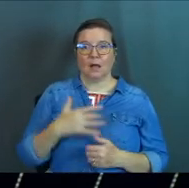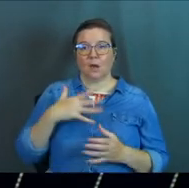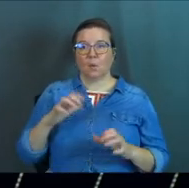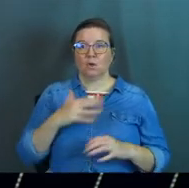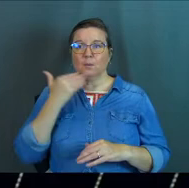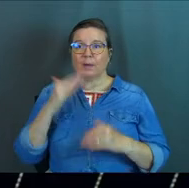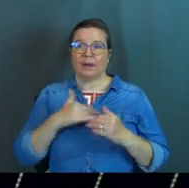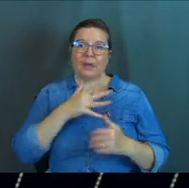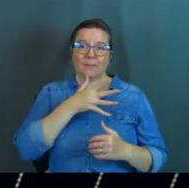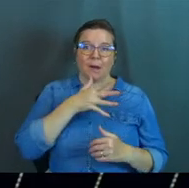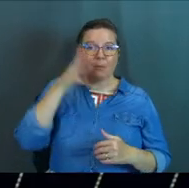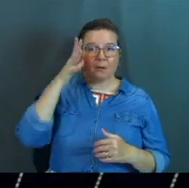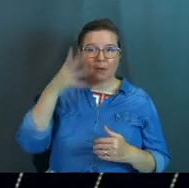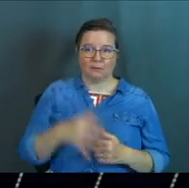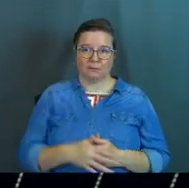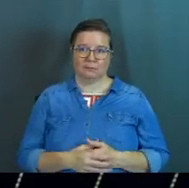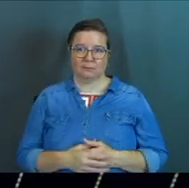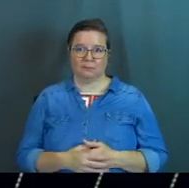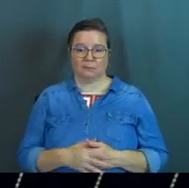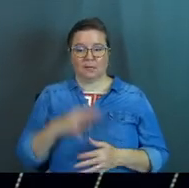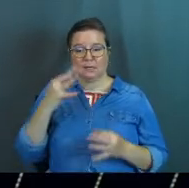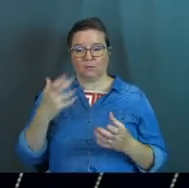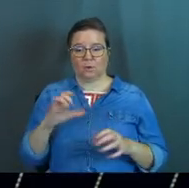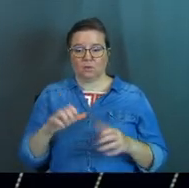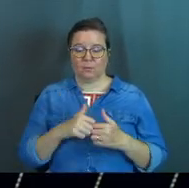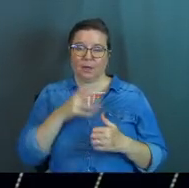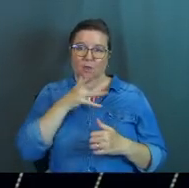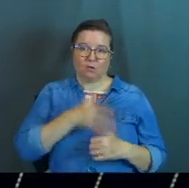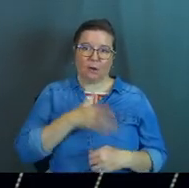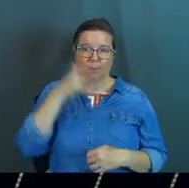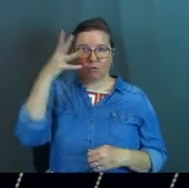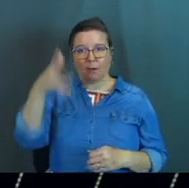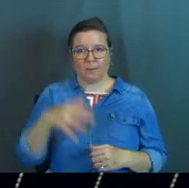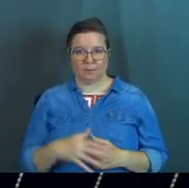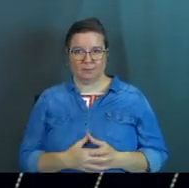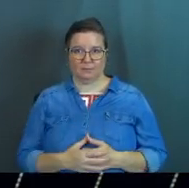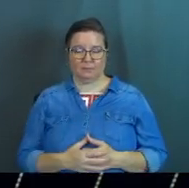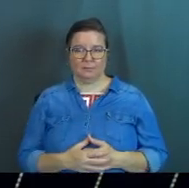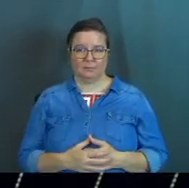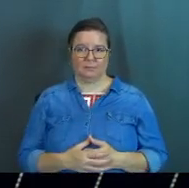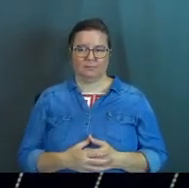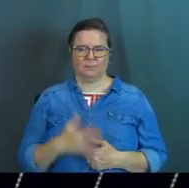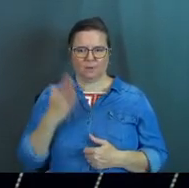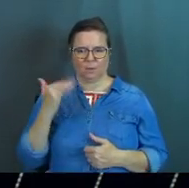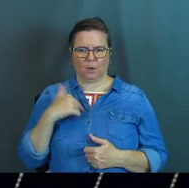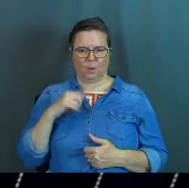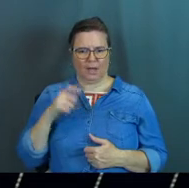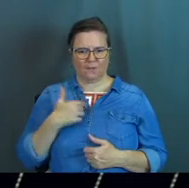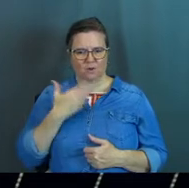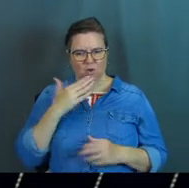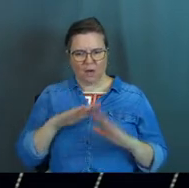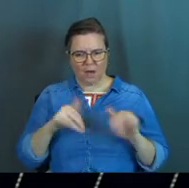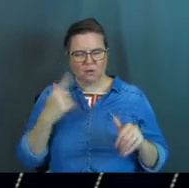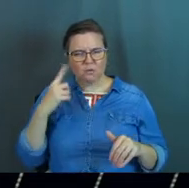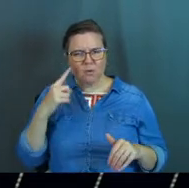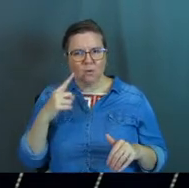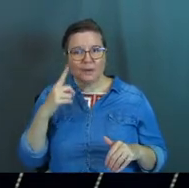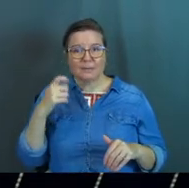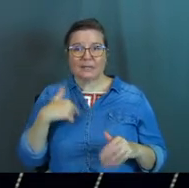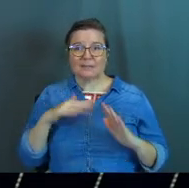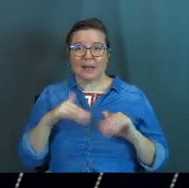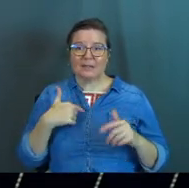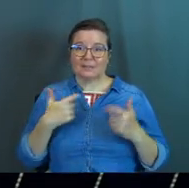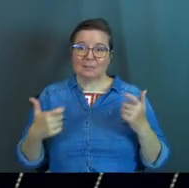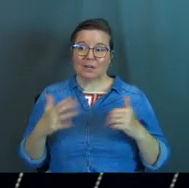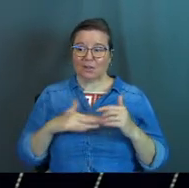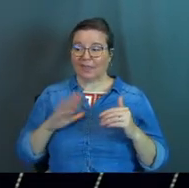I want to do better than mom and dad did. Definitely want to do better than grandma and grandpa did. Why do I have a good house? Because my